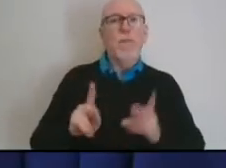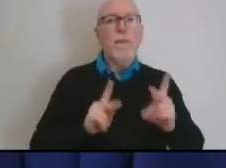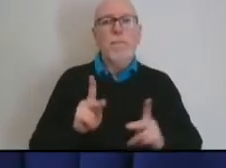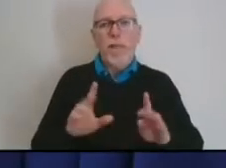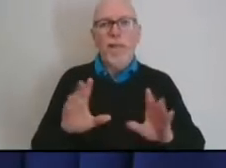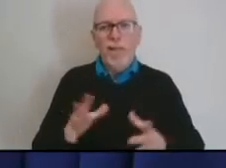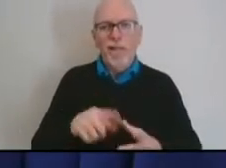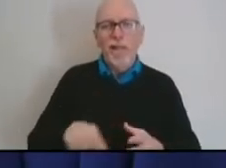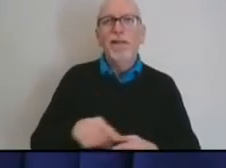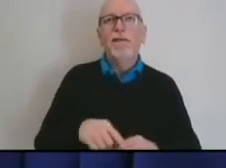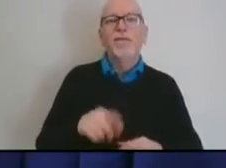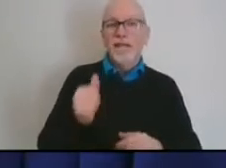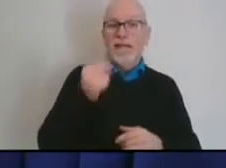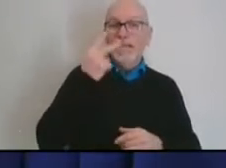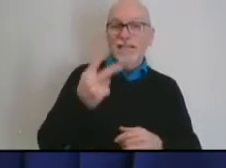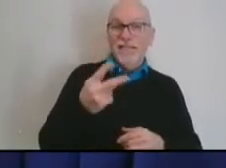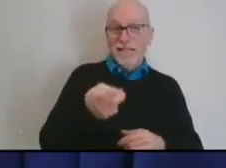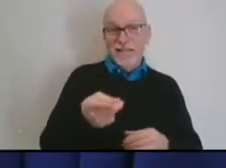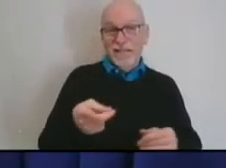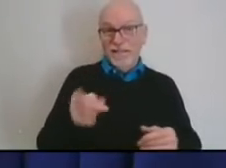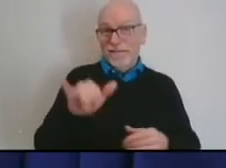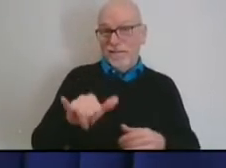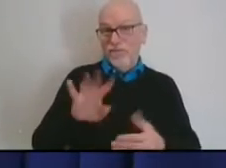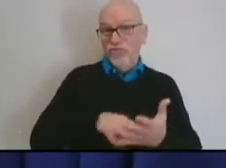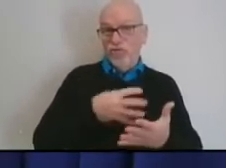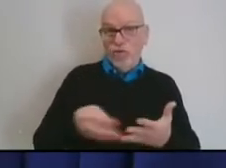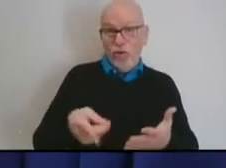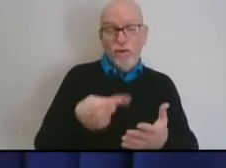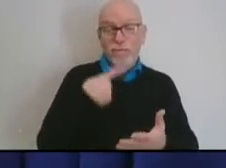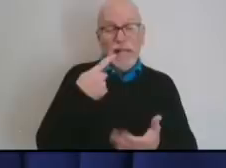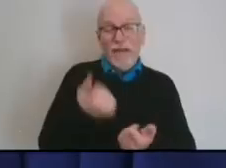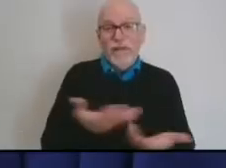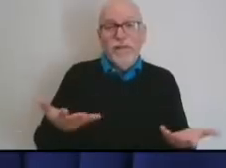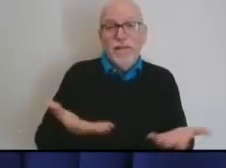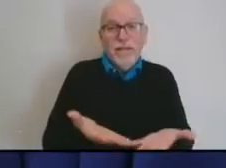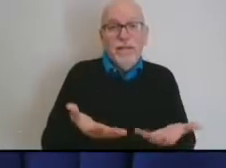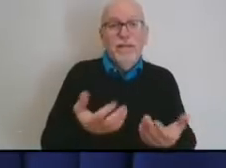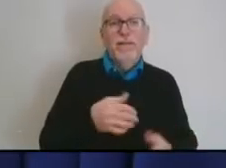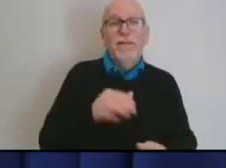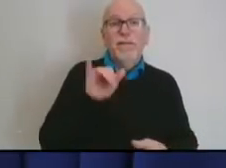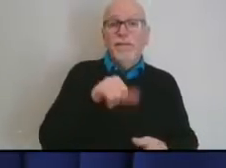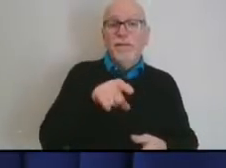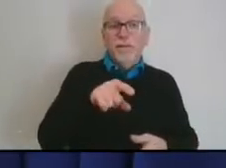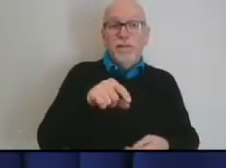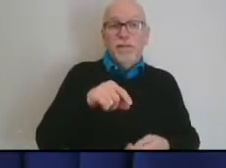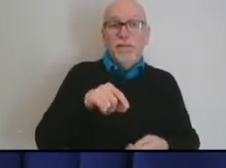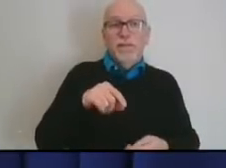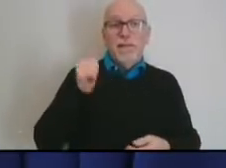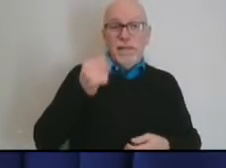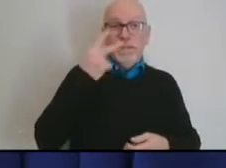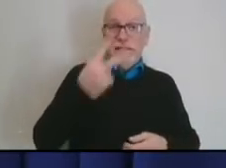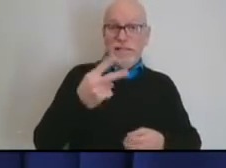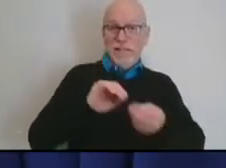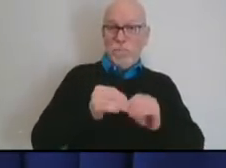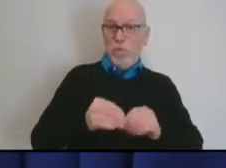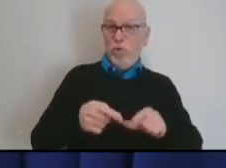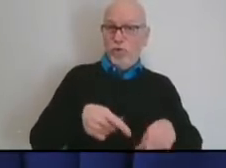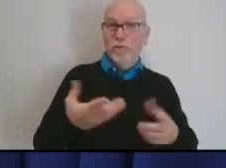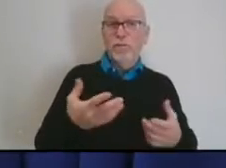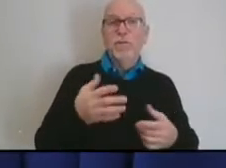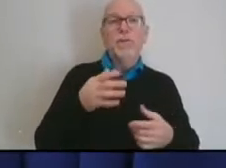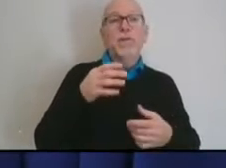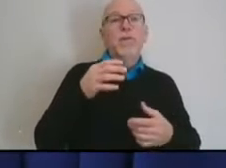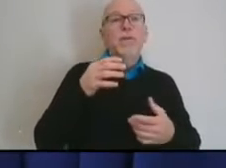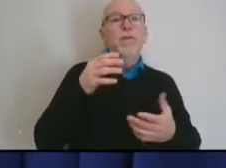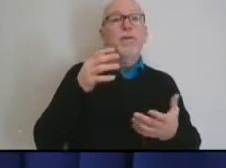You see, I mean, this chart kind of says it all. And this is a good, I mean, you see the numbers. Now there's millions of people